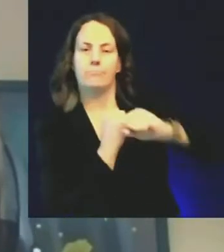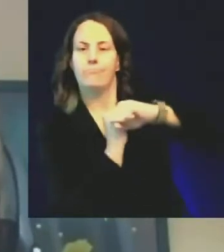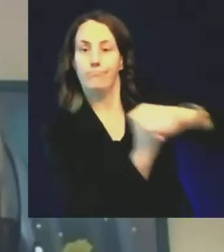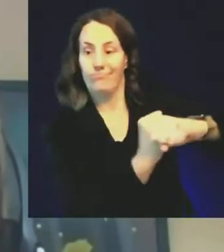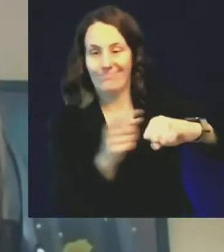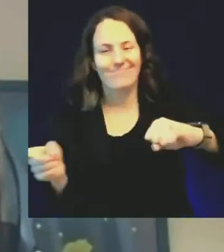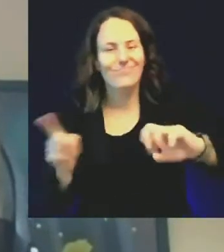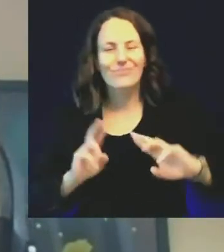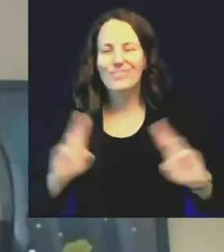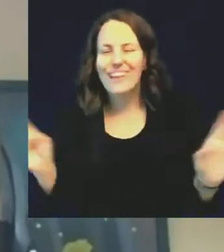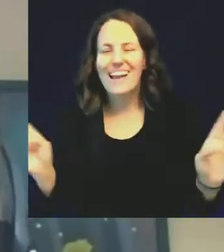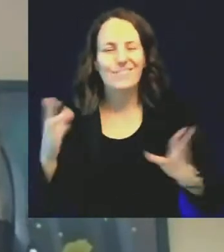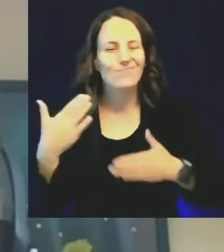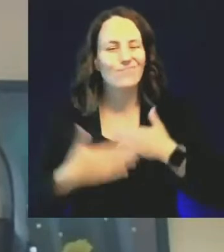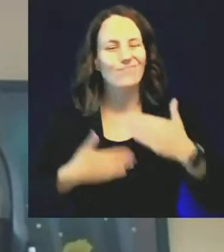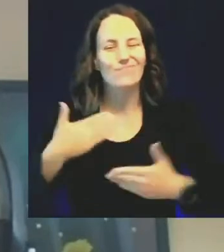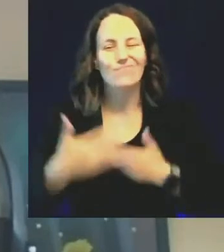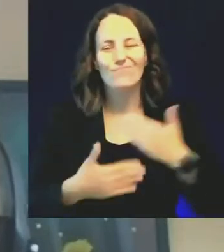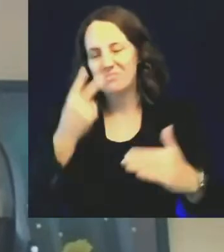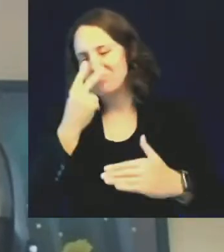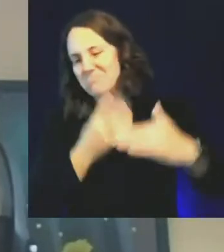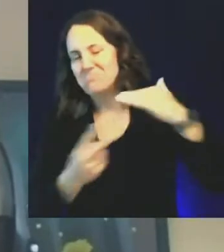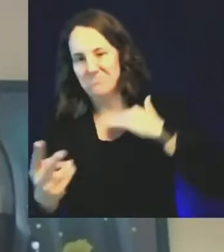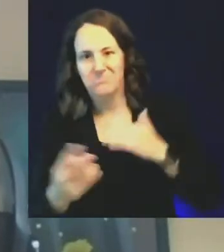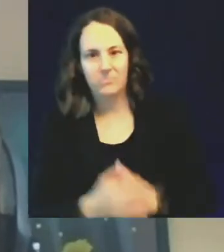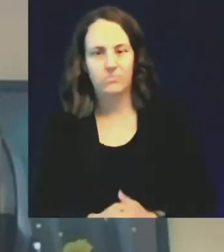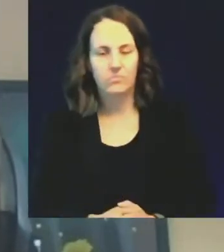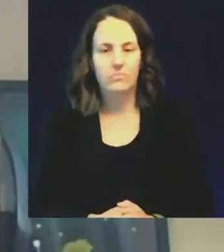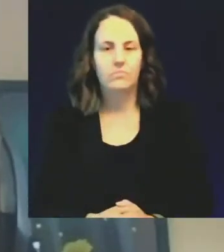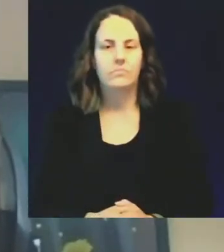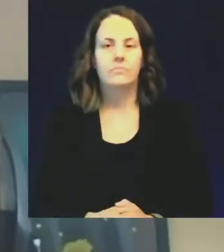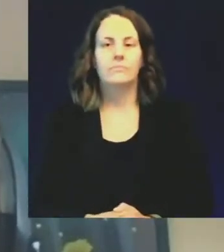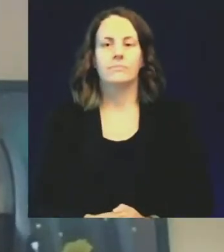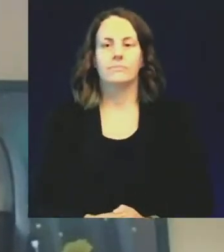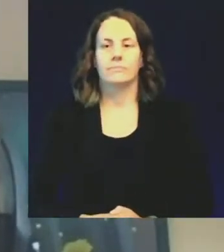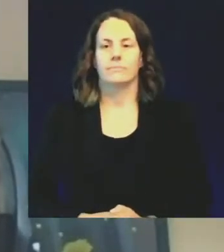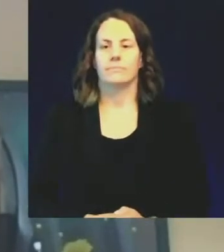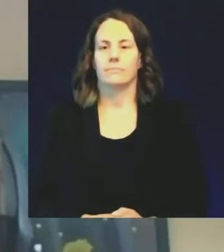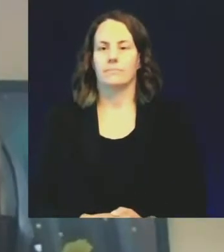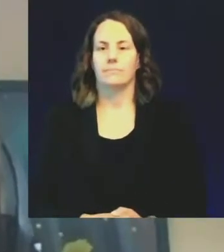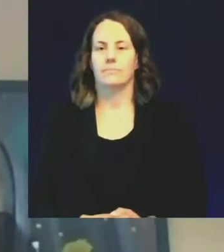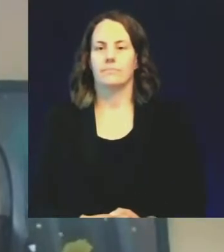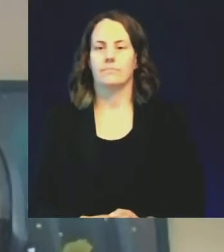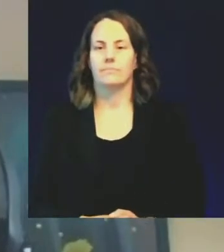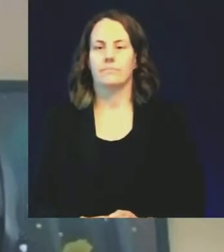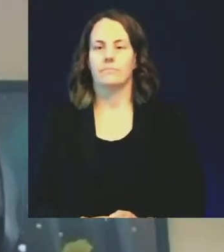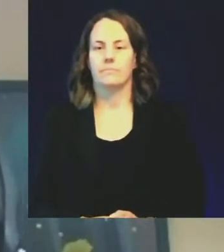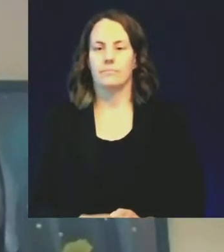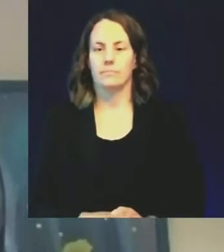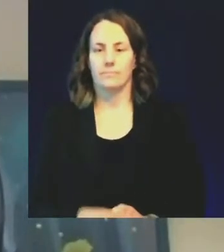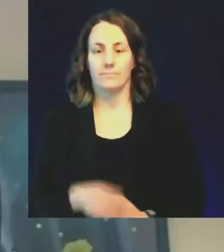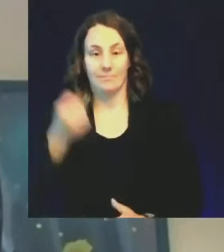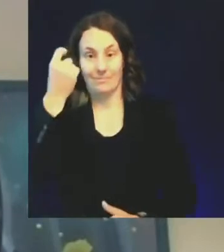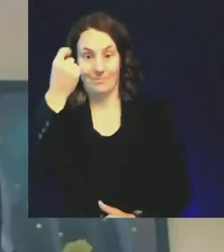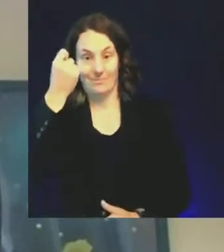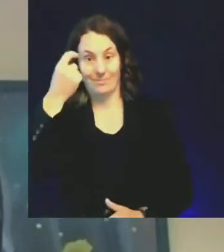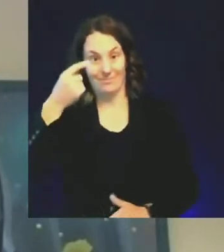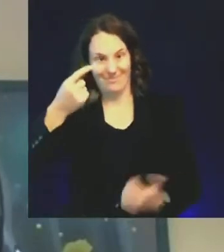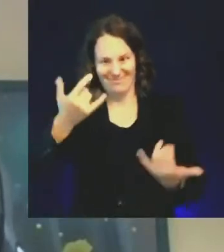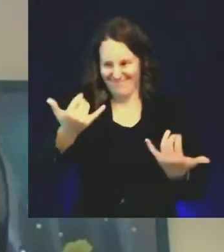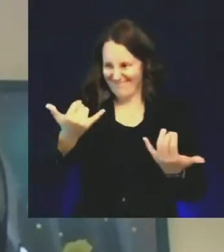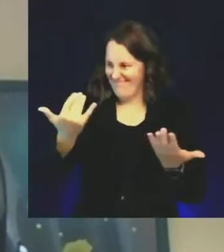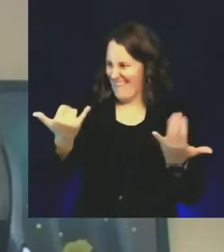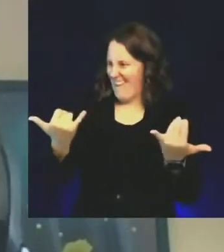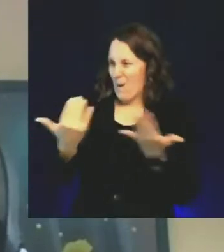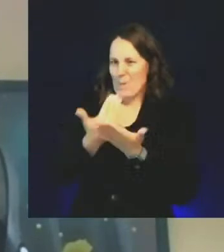continuously tracking the effectiveness of these vaccines against emerging variants. And that is the one